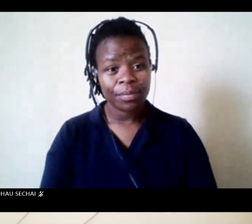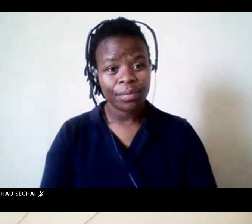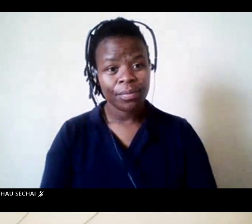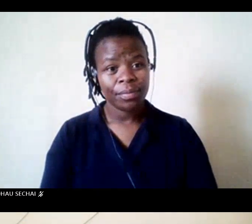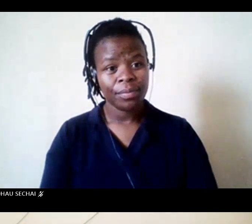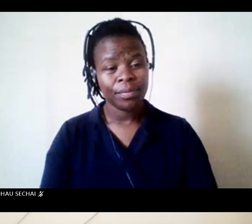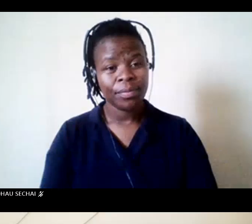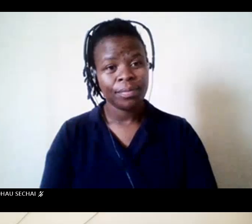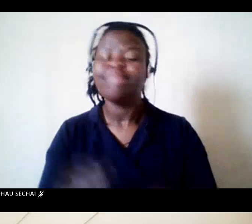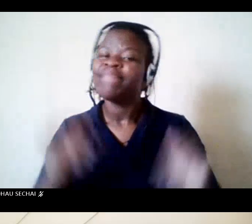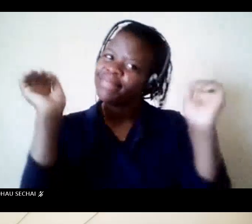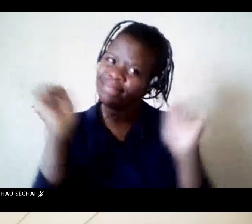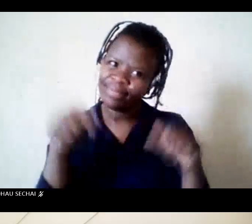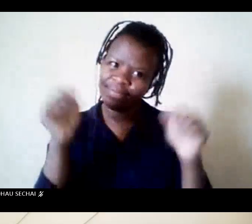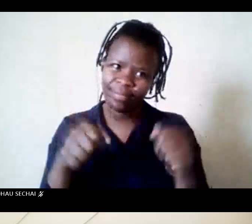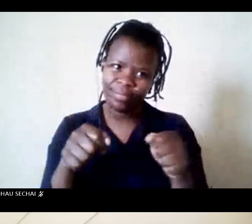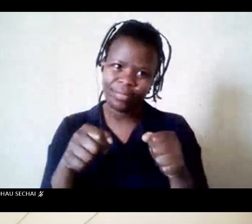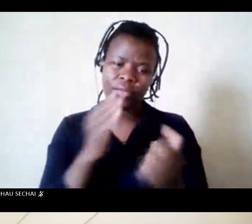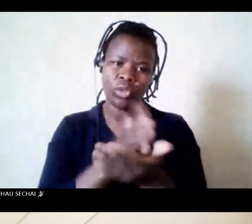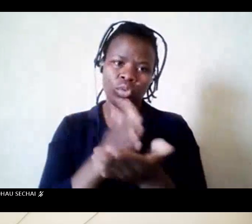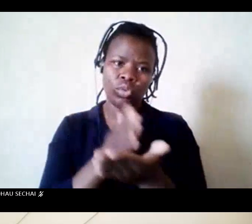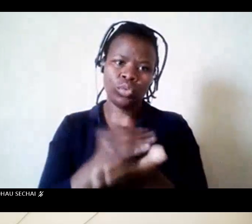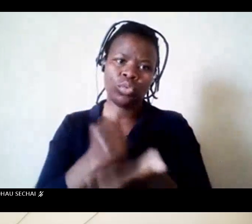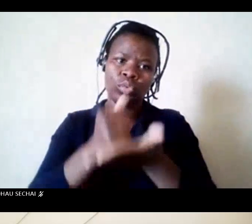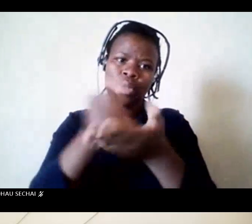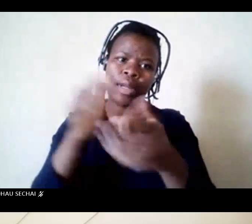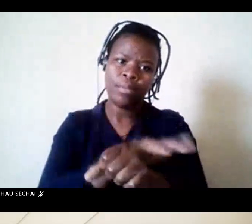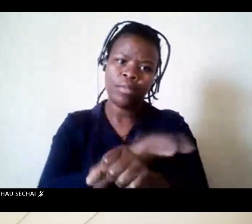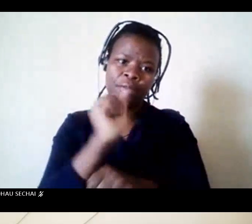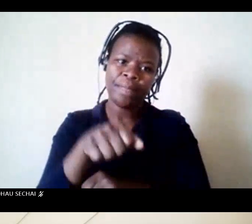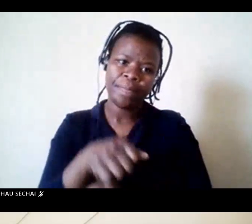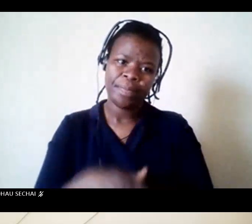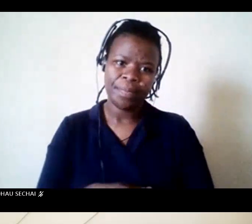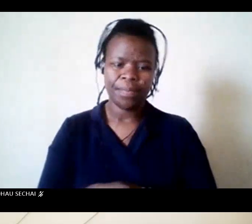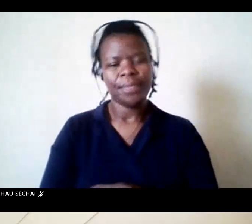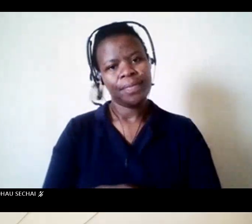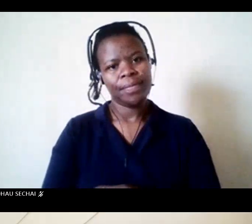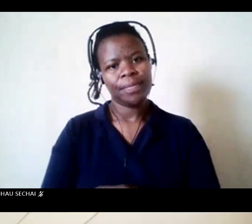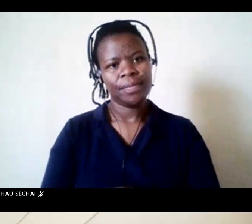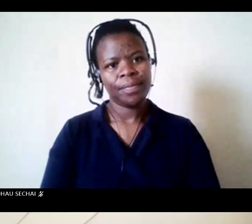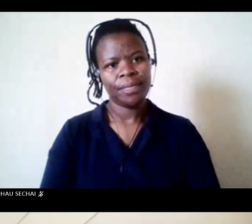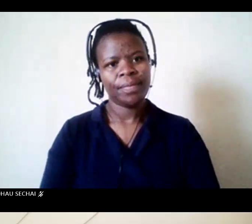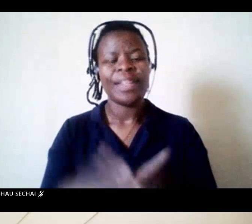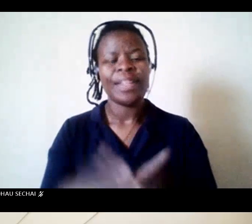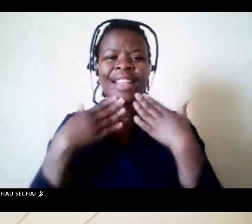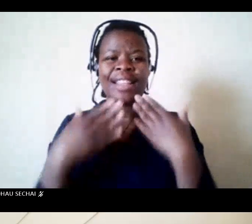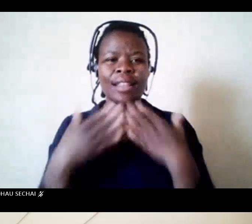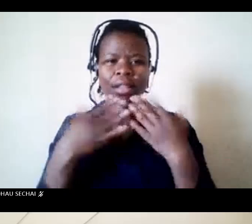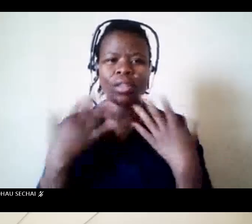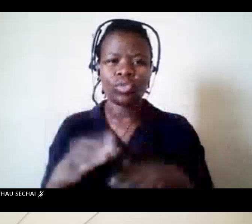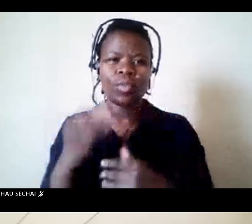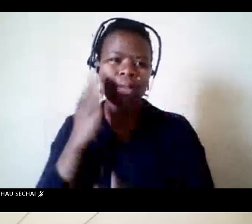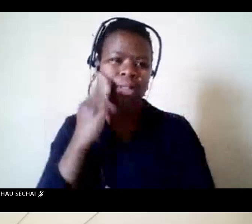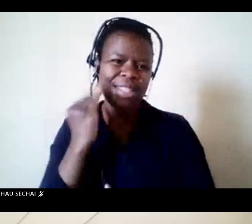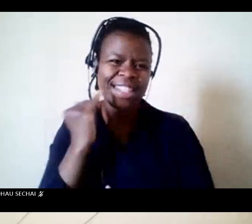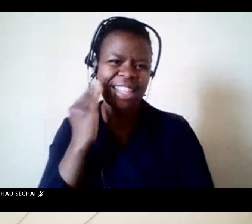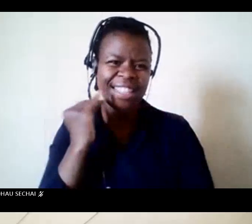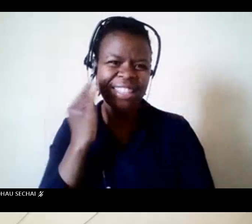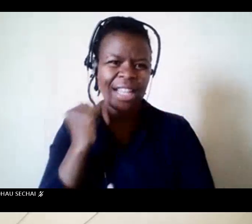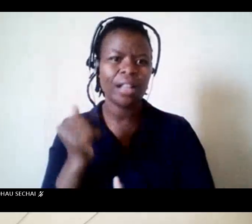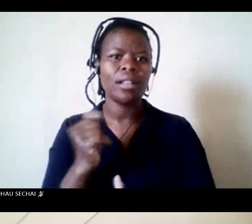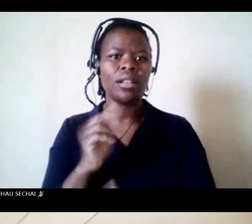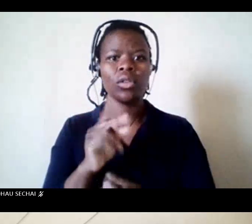No, yes, it is very much helpful. Yes, it is. It is. Okay. So thanks very much, Chantal. I mean, I want to just add a little bit also